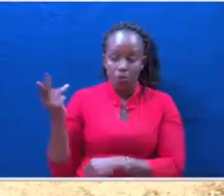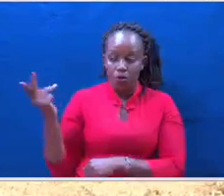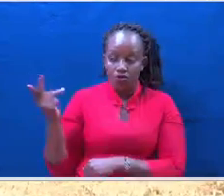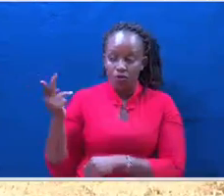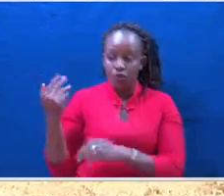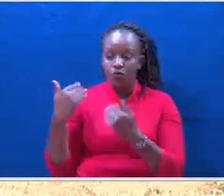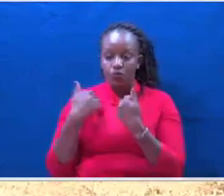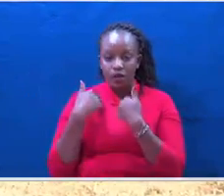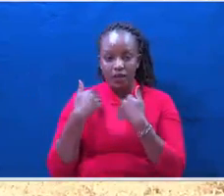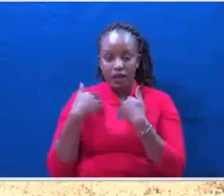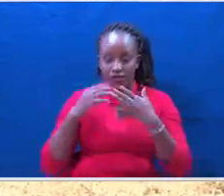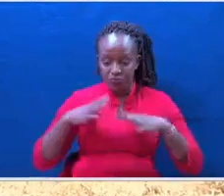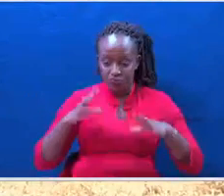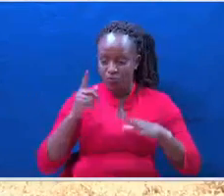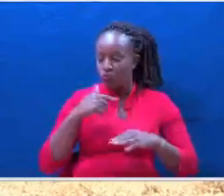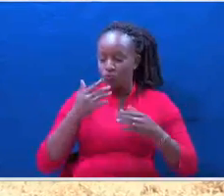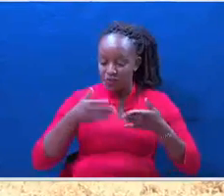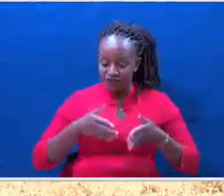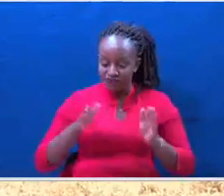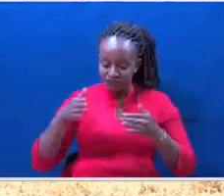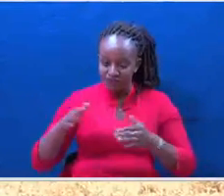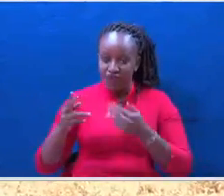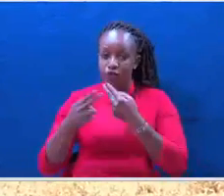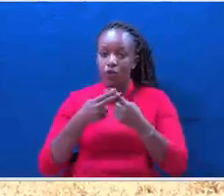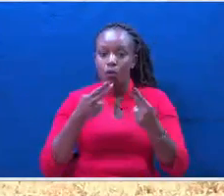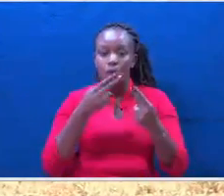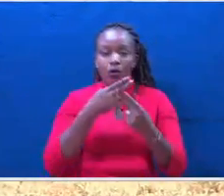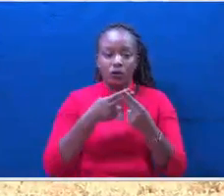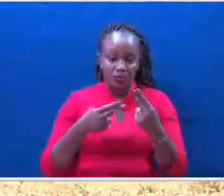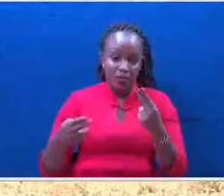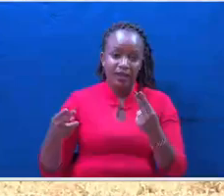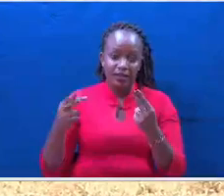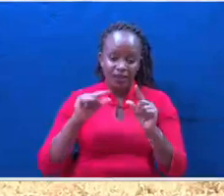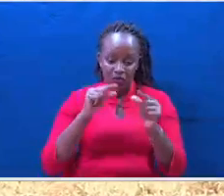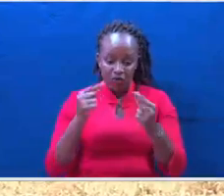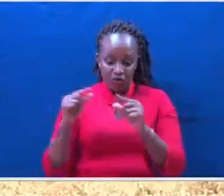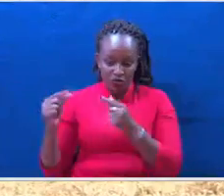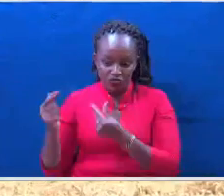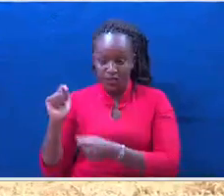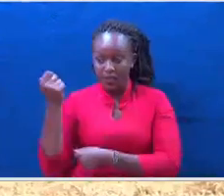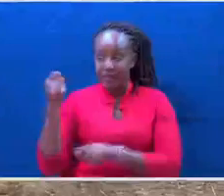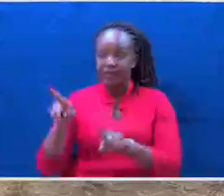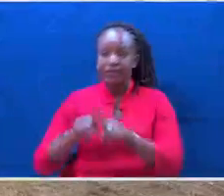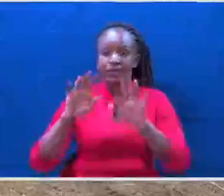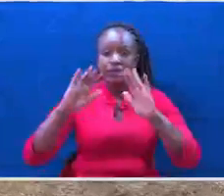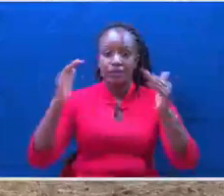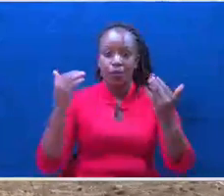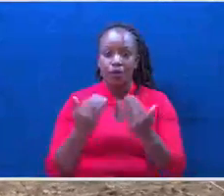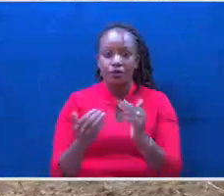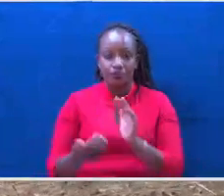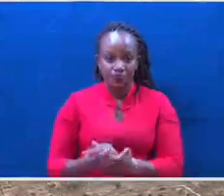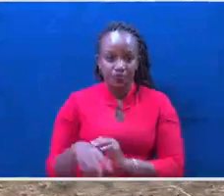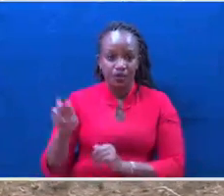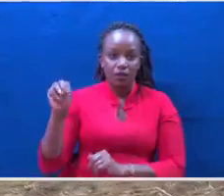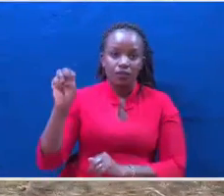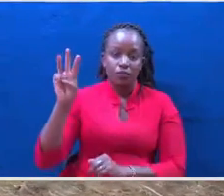have surrogates that will continue with the species of these northern white rhinos in Kenya and in the entire world. Mwenda's worry